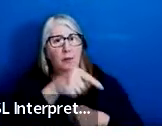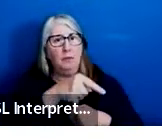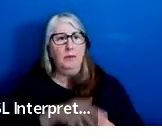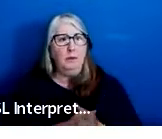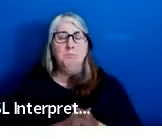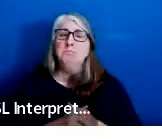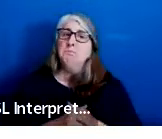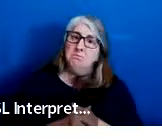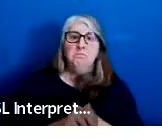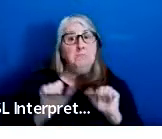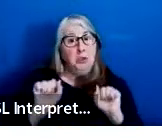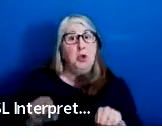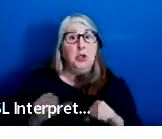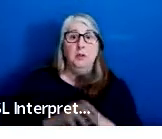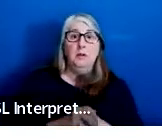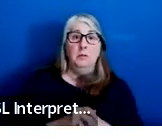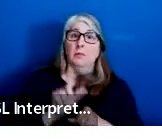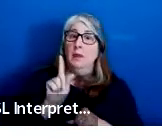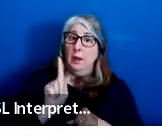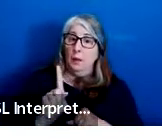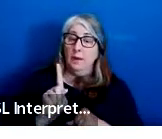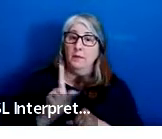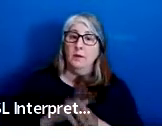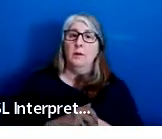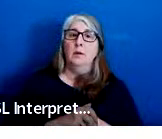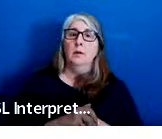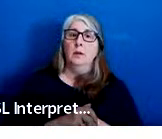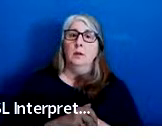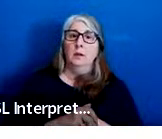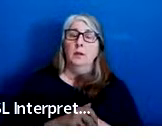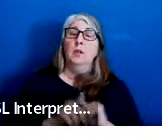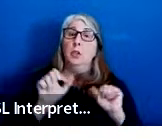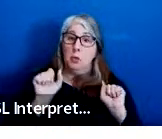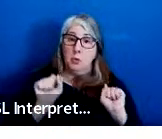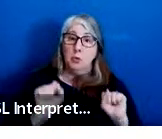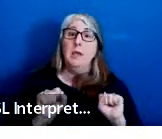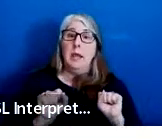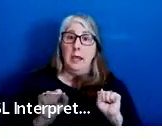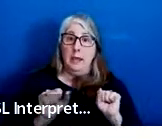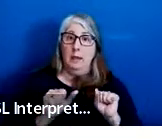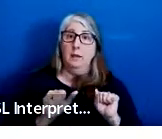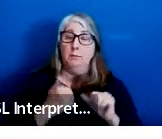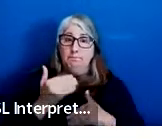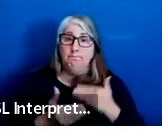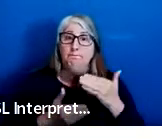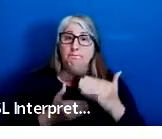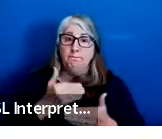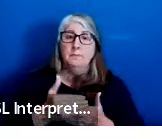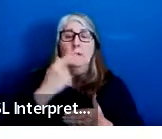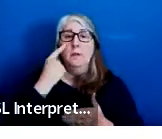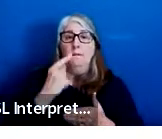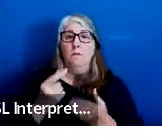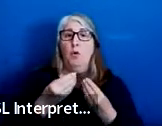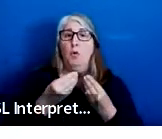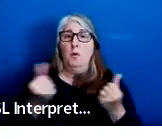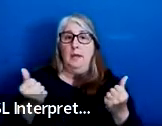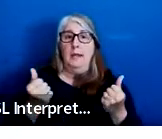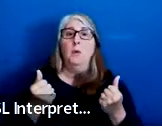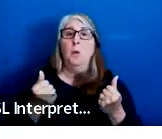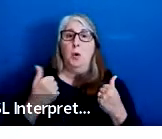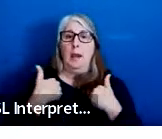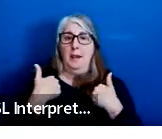There could be. However, there are steps to take to remediate or keep the critters